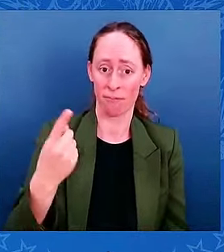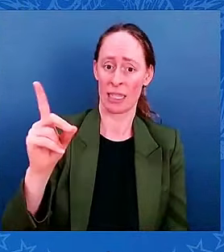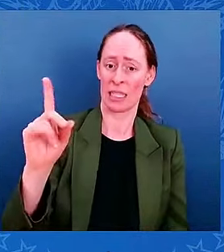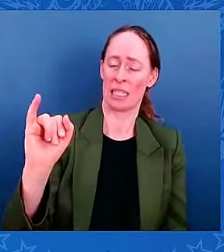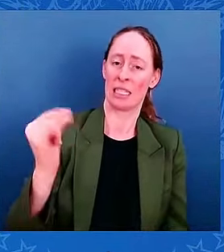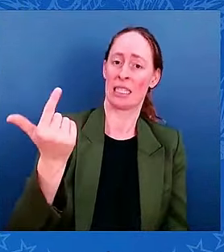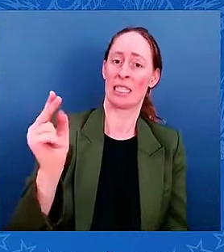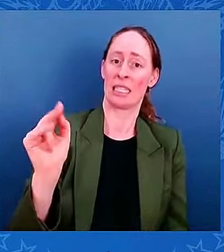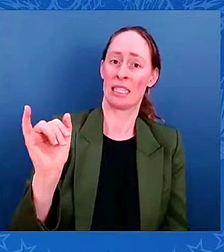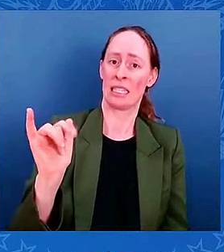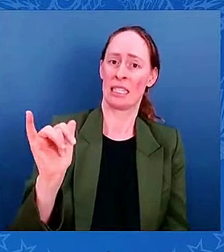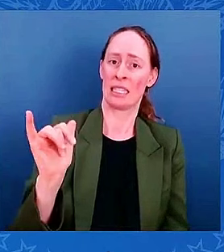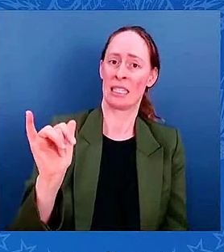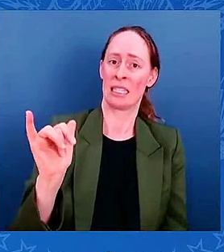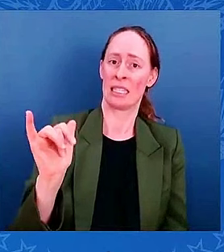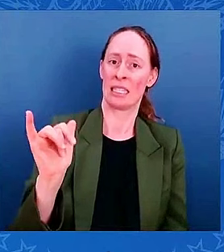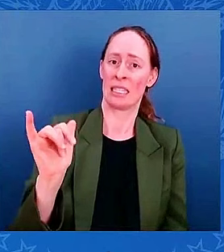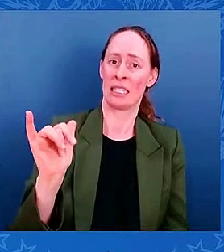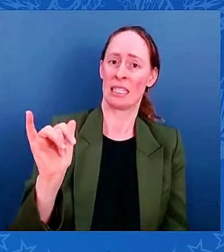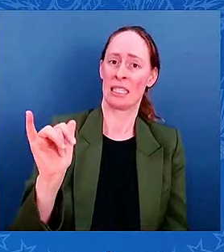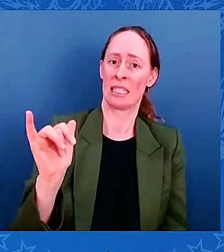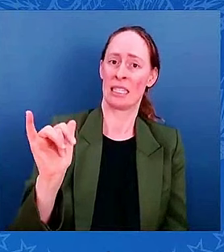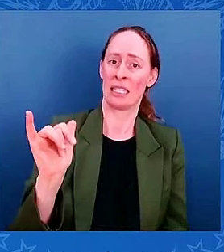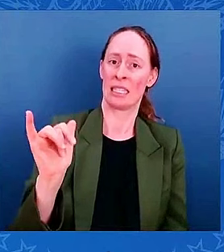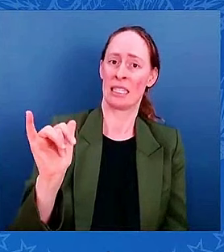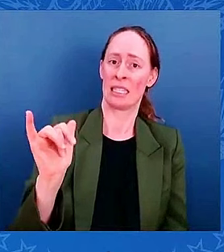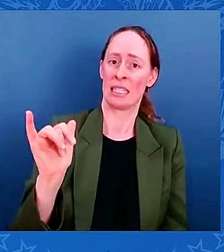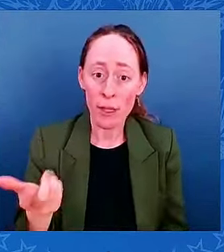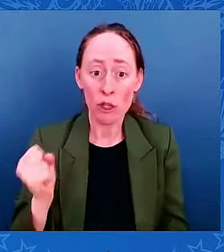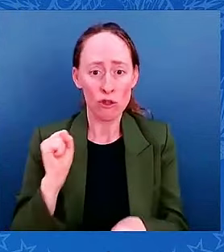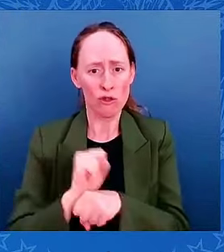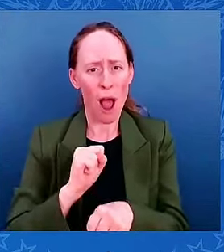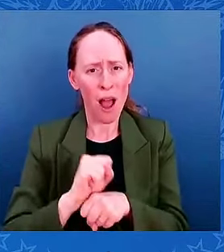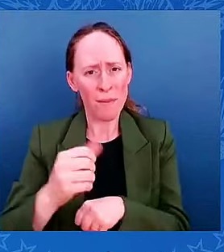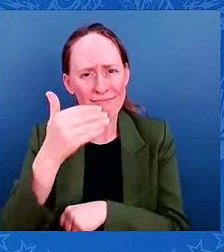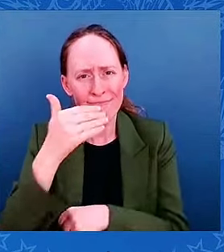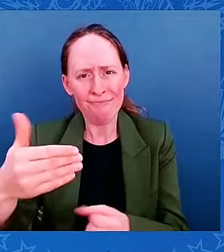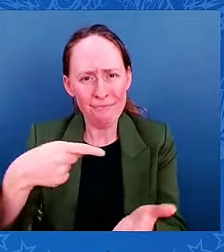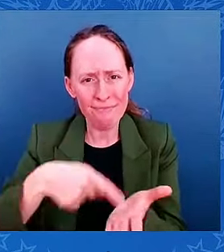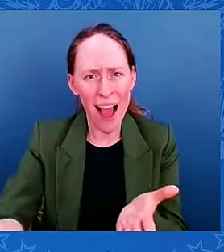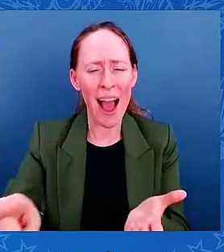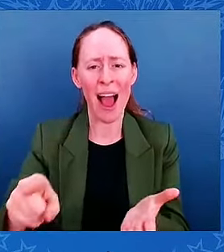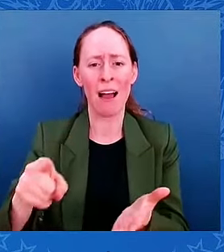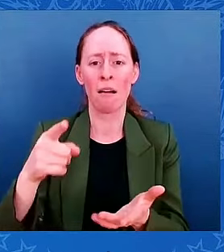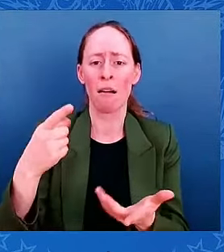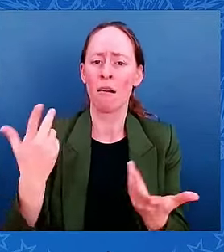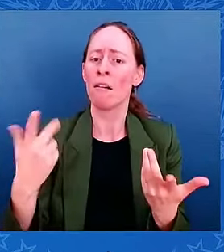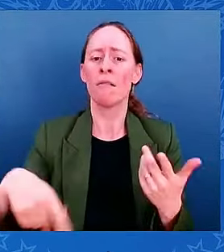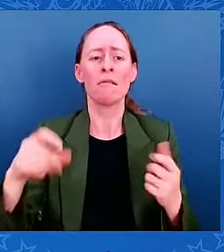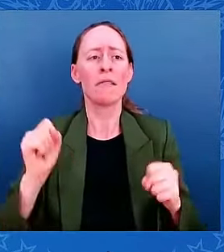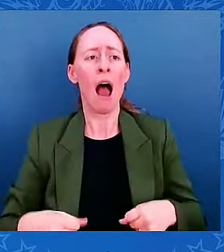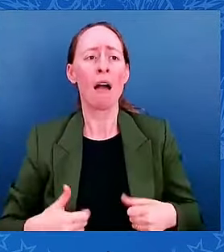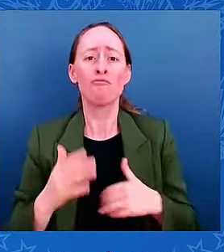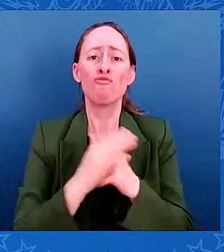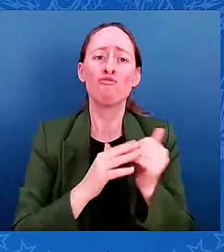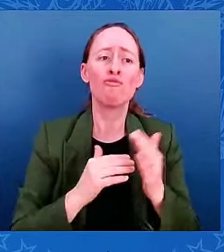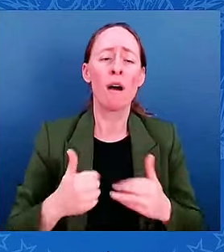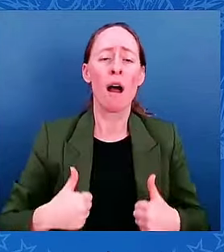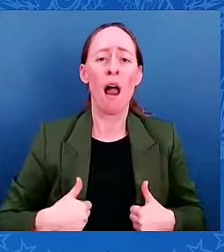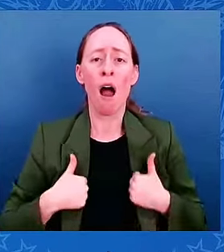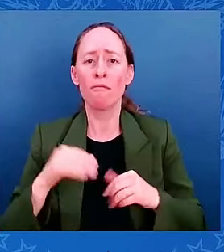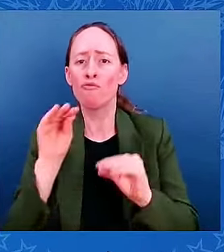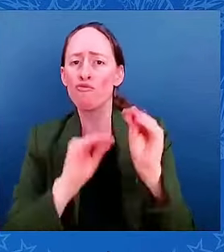can raise your family on. A job you can get leaving your hometown without a college degree. I don't know how many times I've traveled across this